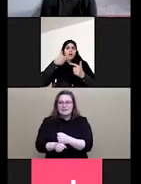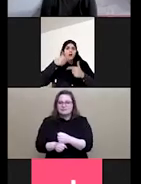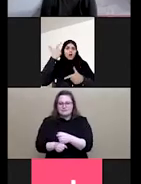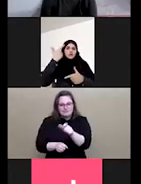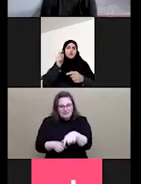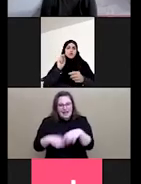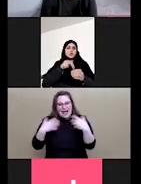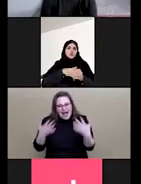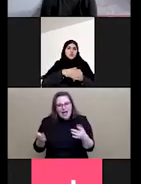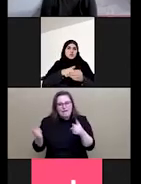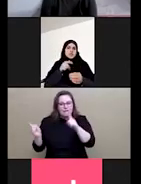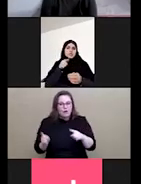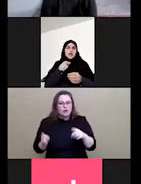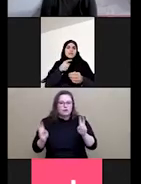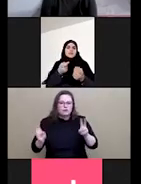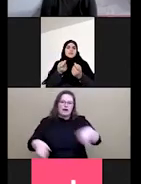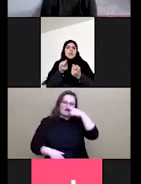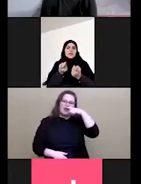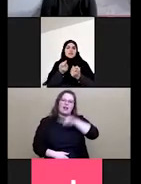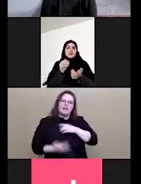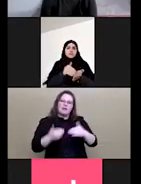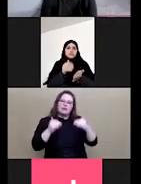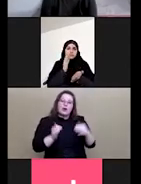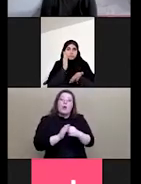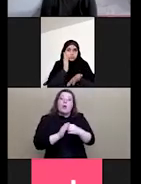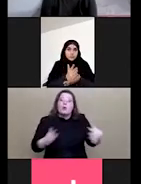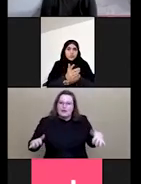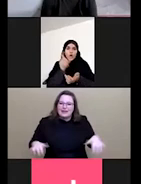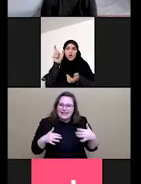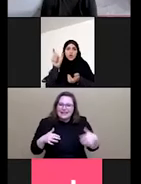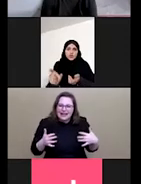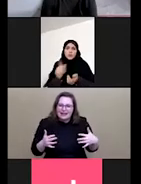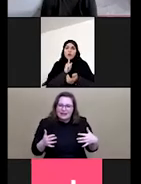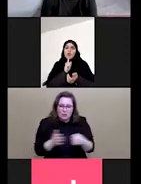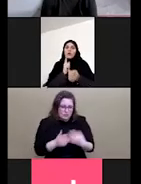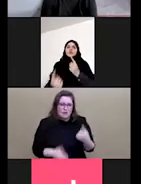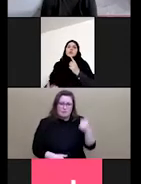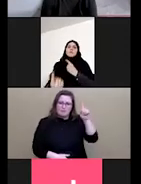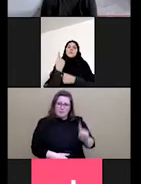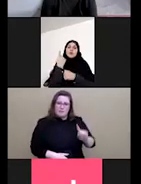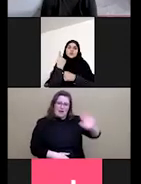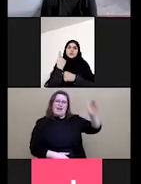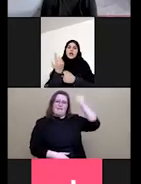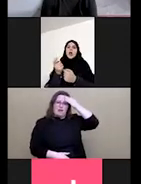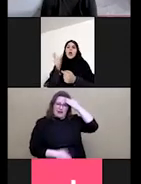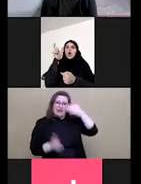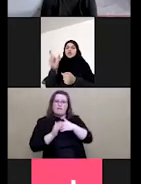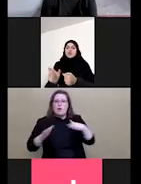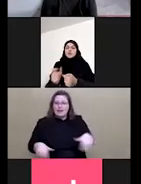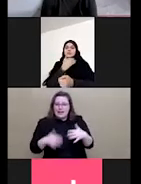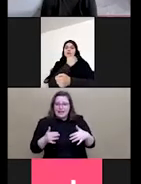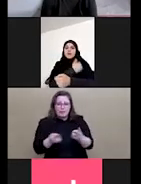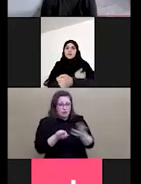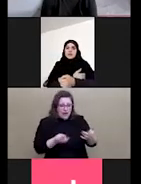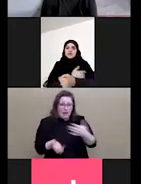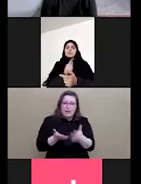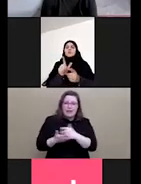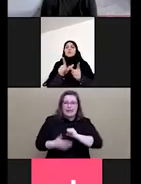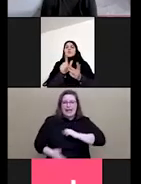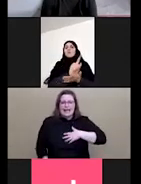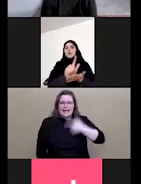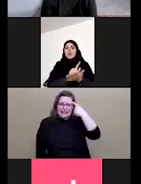gained disability during the war, because they have firsthand experience and they have a lot to say about their traumatic experiences and